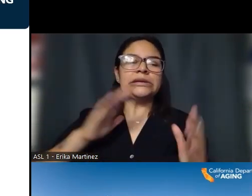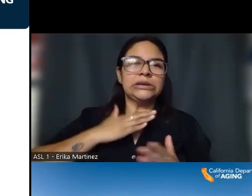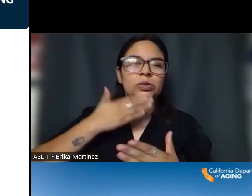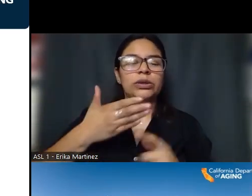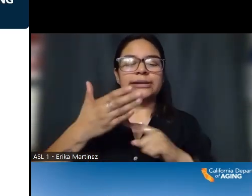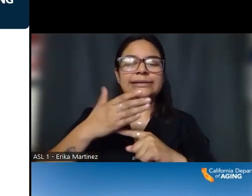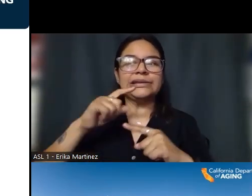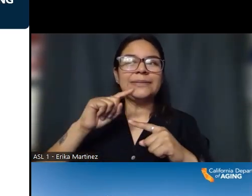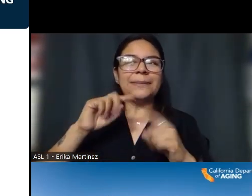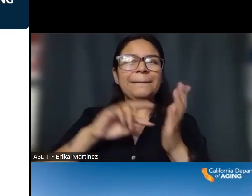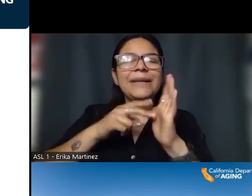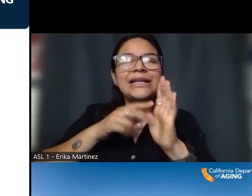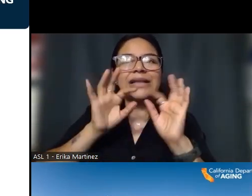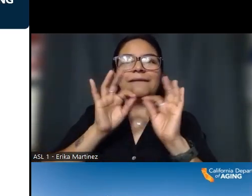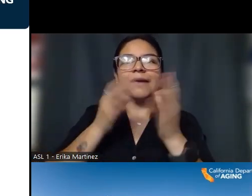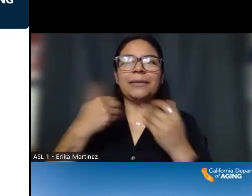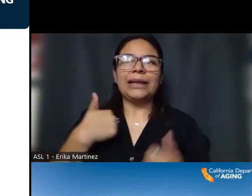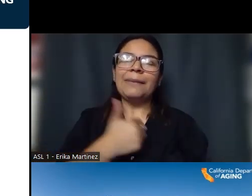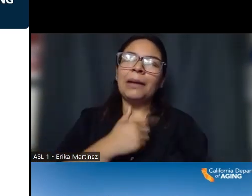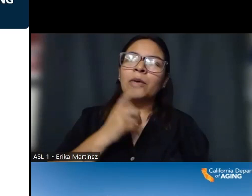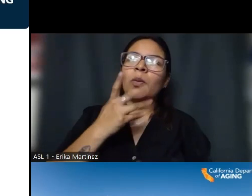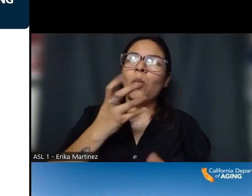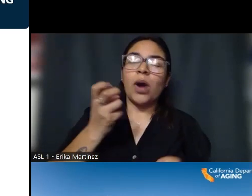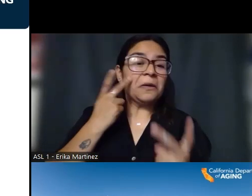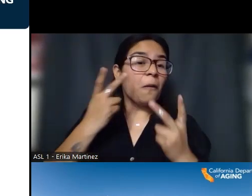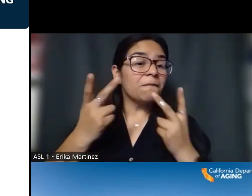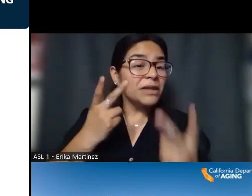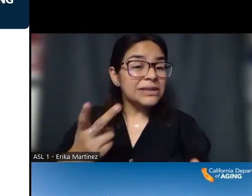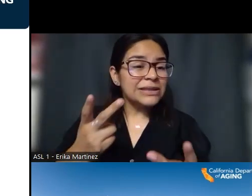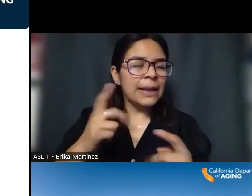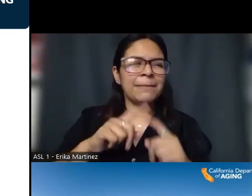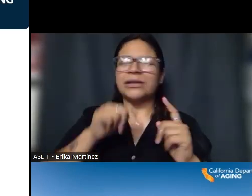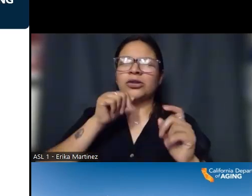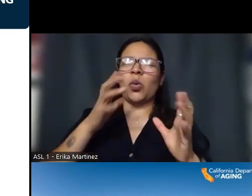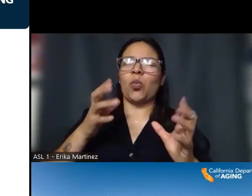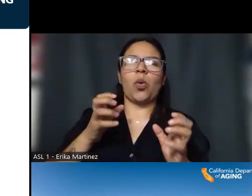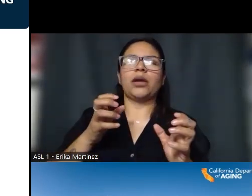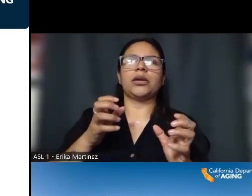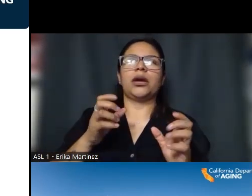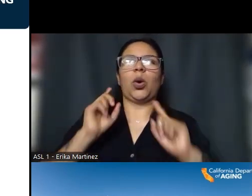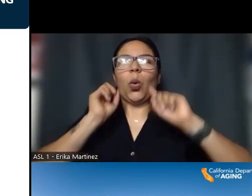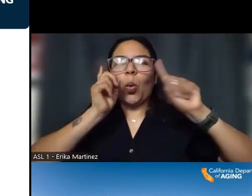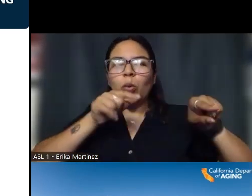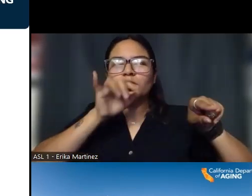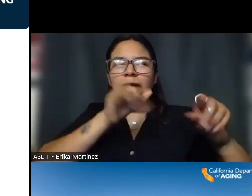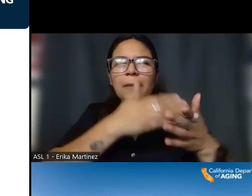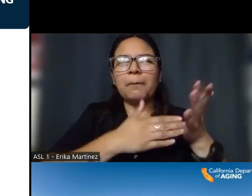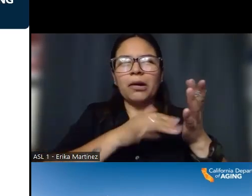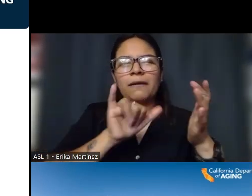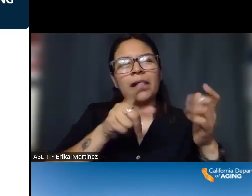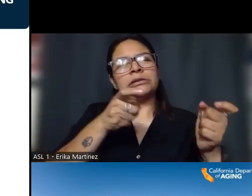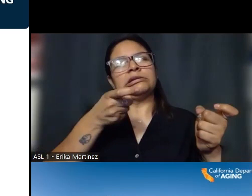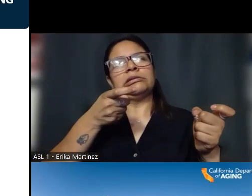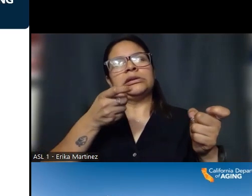members that may want to visit and be a part of the person's life, but they don't want to go to the point of making